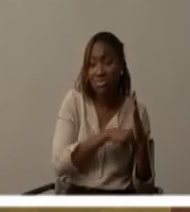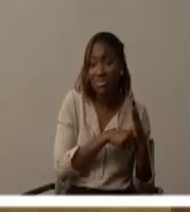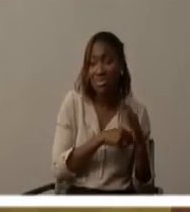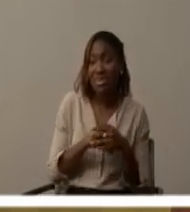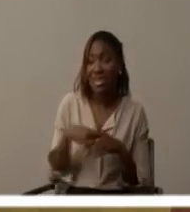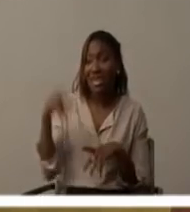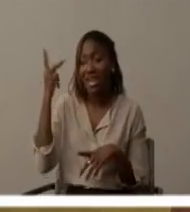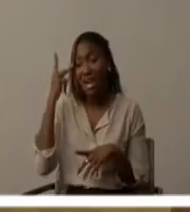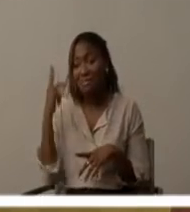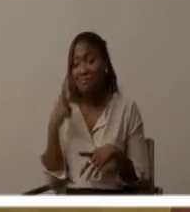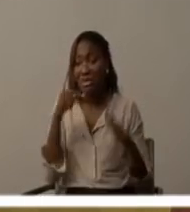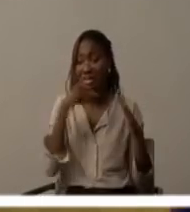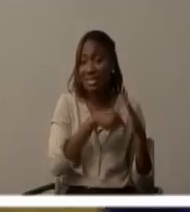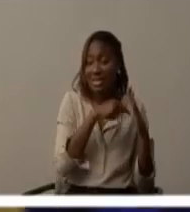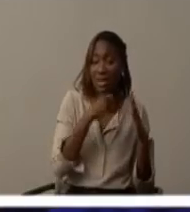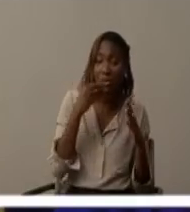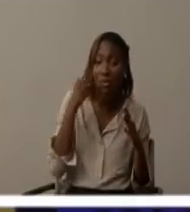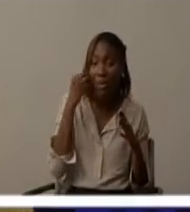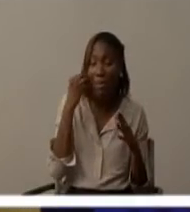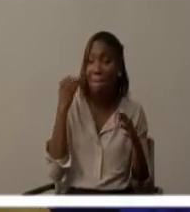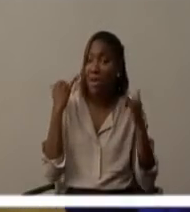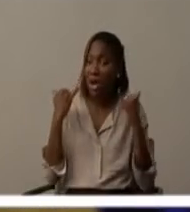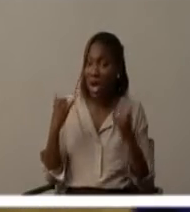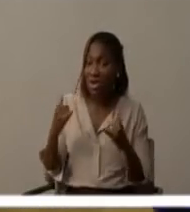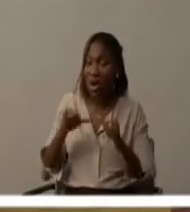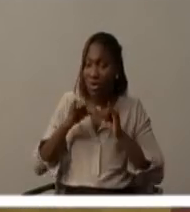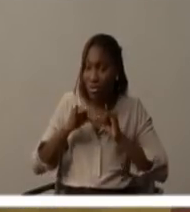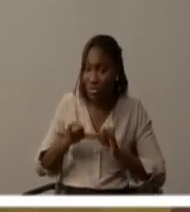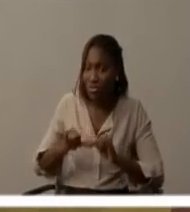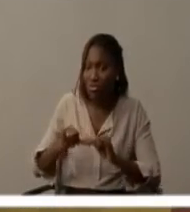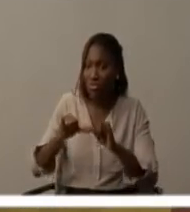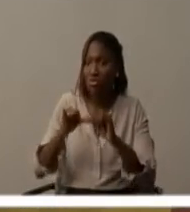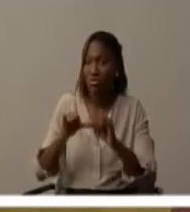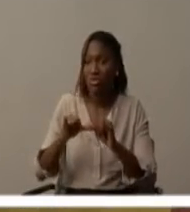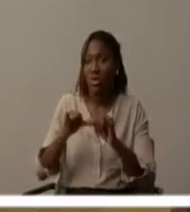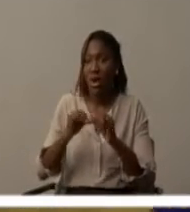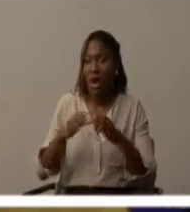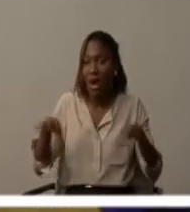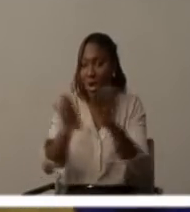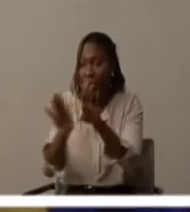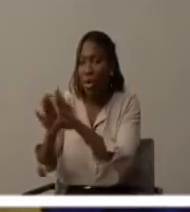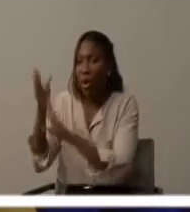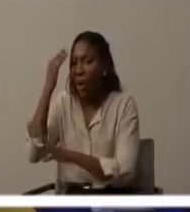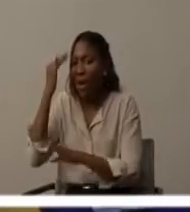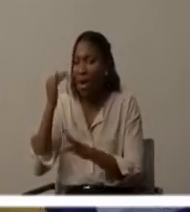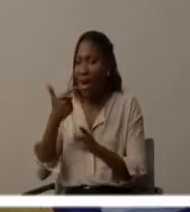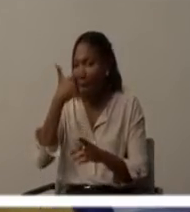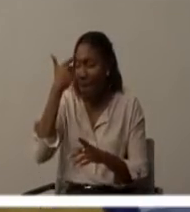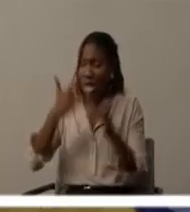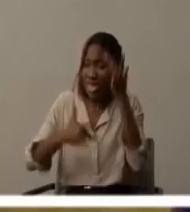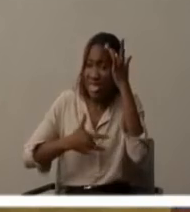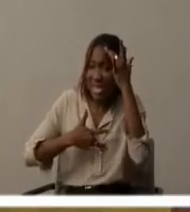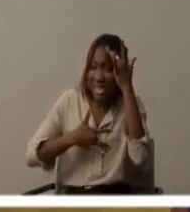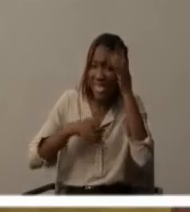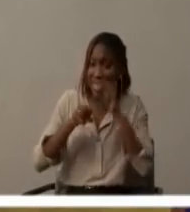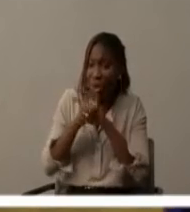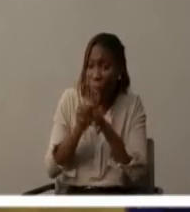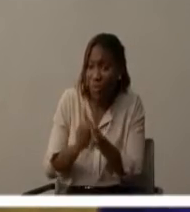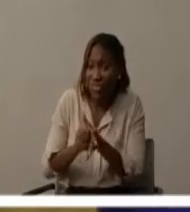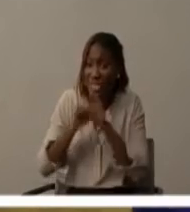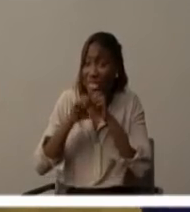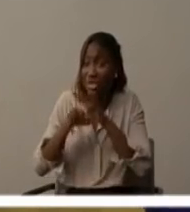had to be home with them. And now we have a further lockdown again because this sickness seems to be so all-pervasive, so